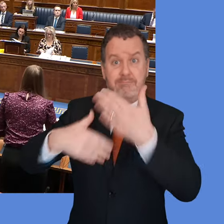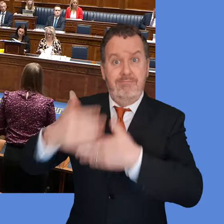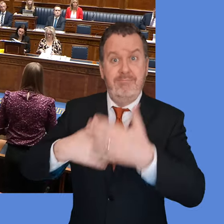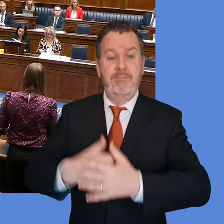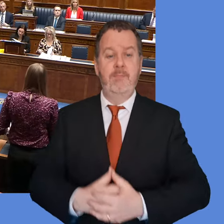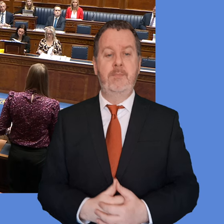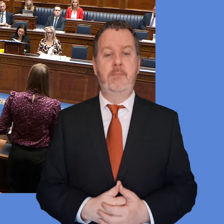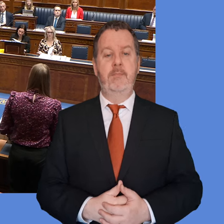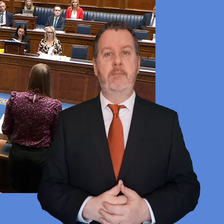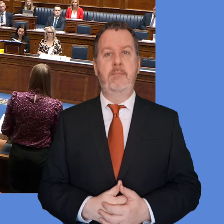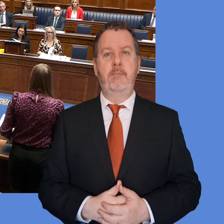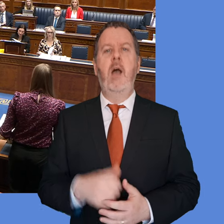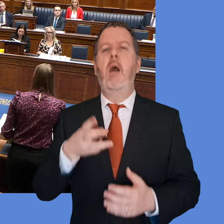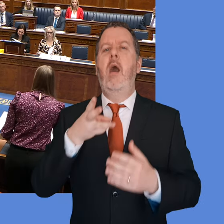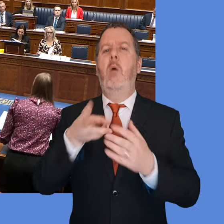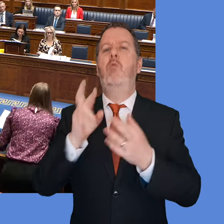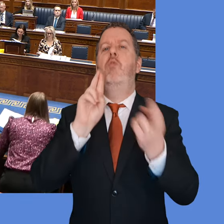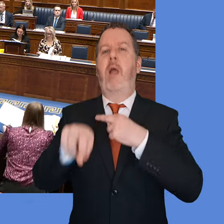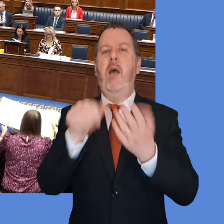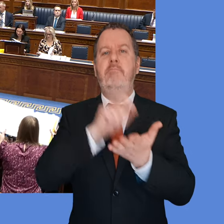I'm happy to come back to the member on that in writing.